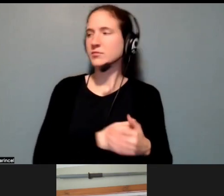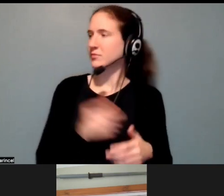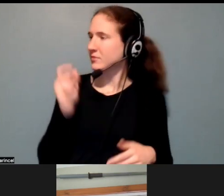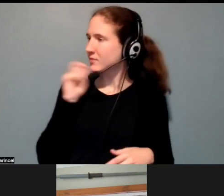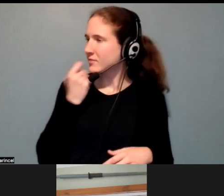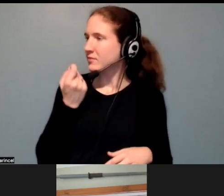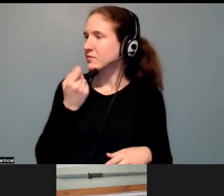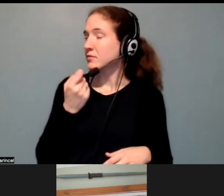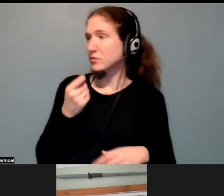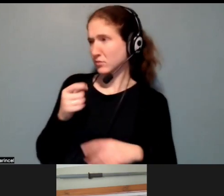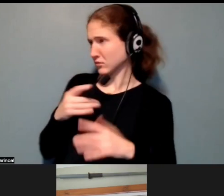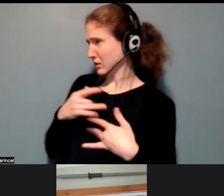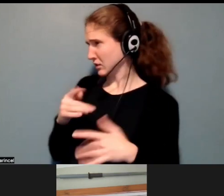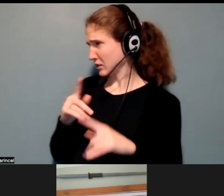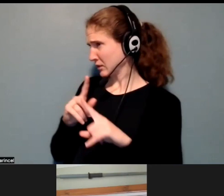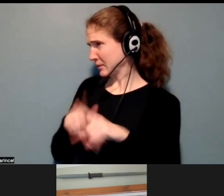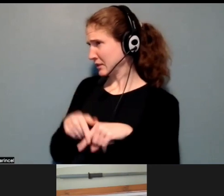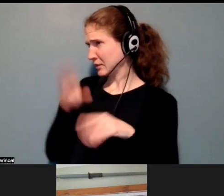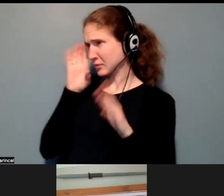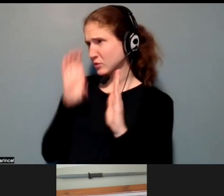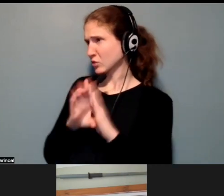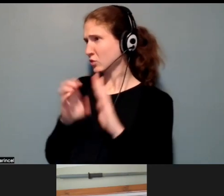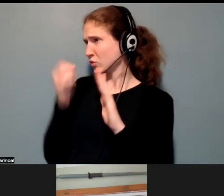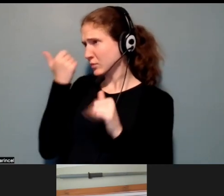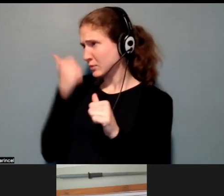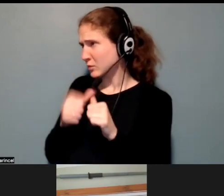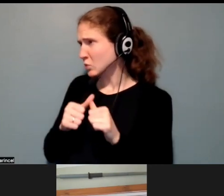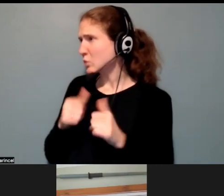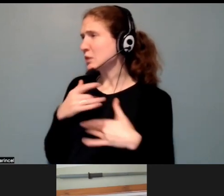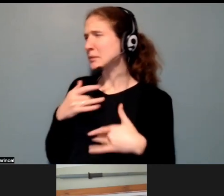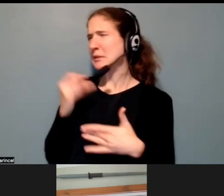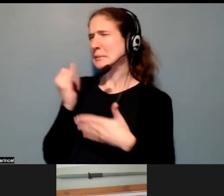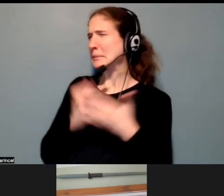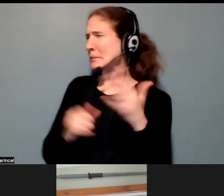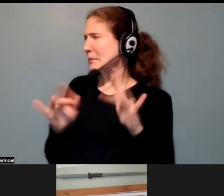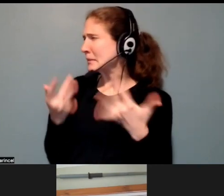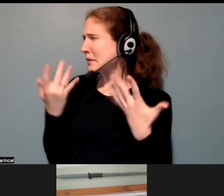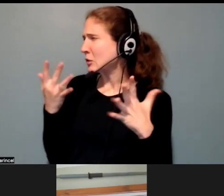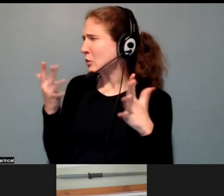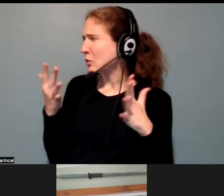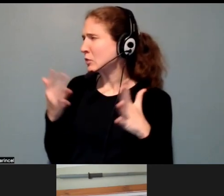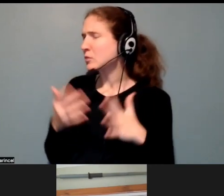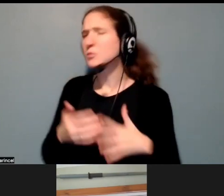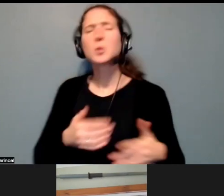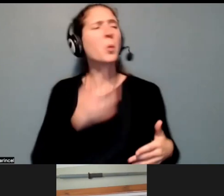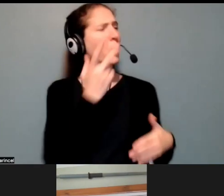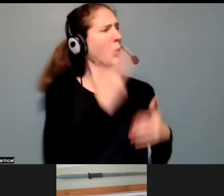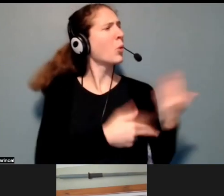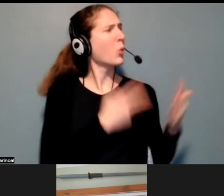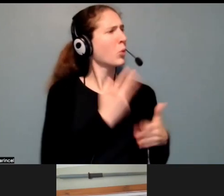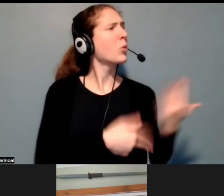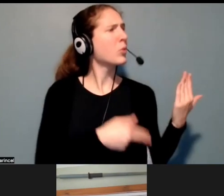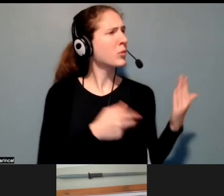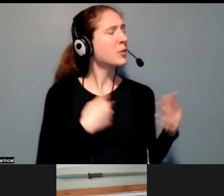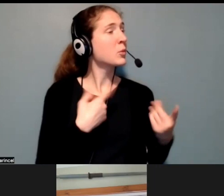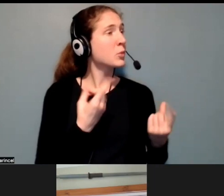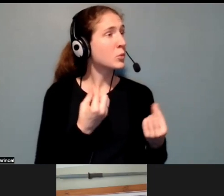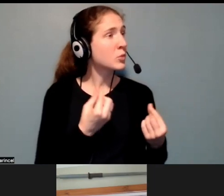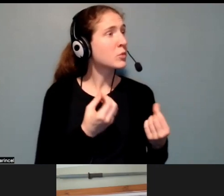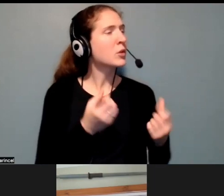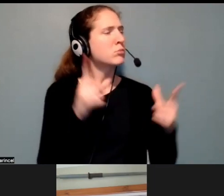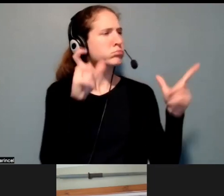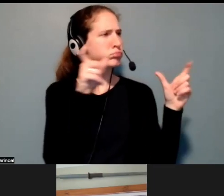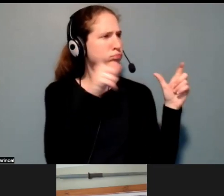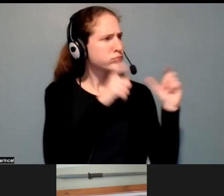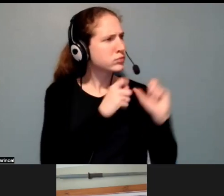on photographs at all to remember things, or is it primarily sketches? No, it's both. What I do is I take a lot of different photographs